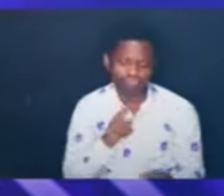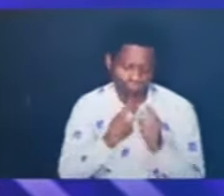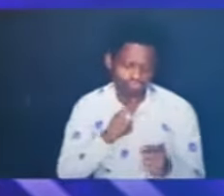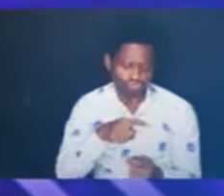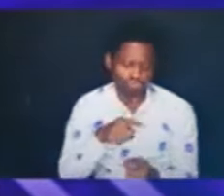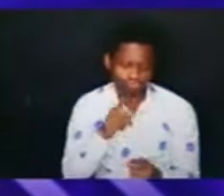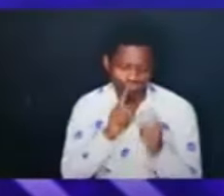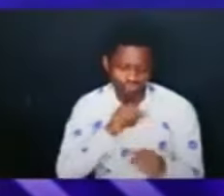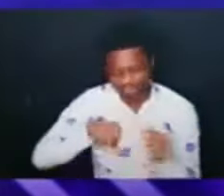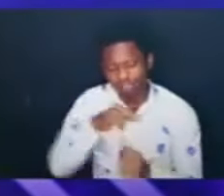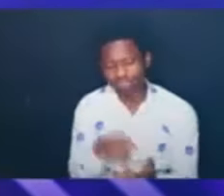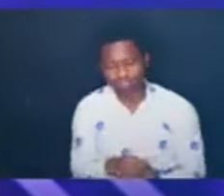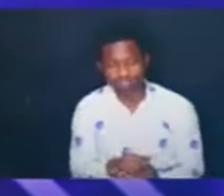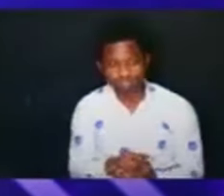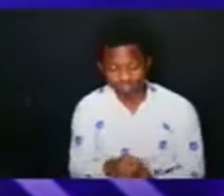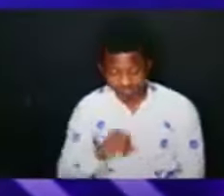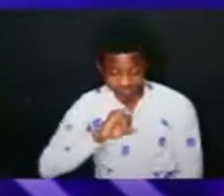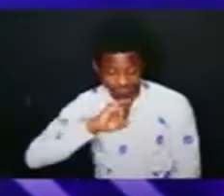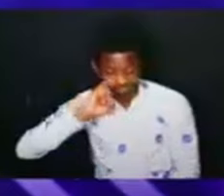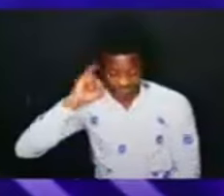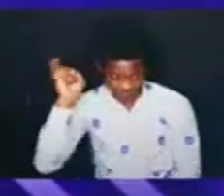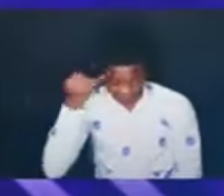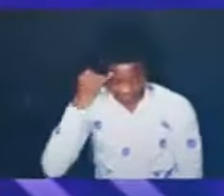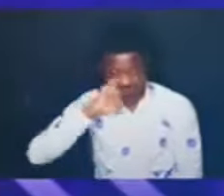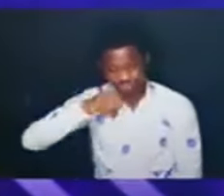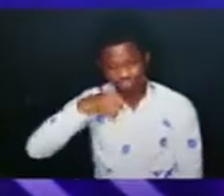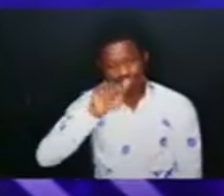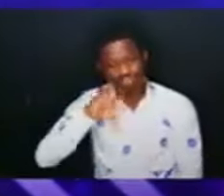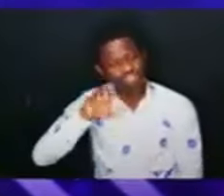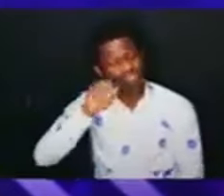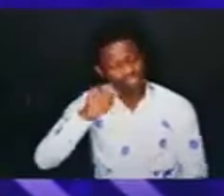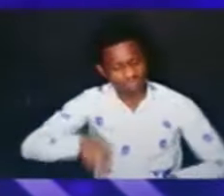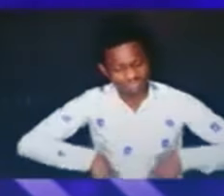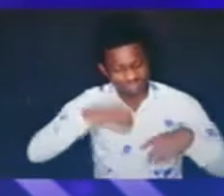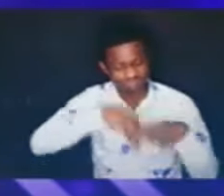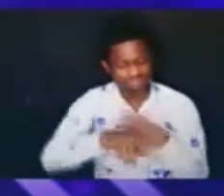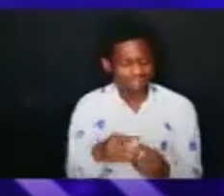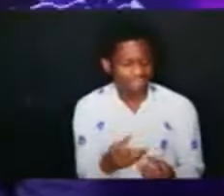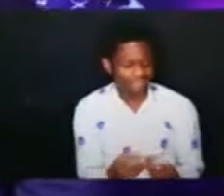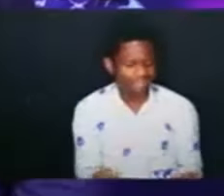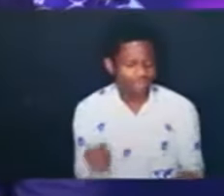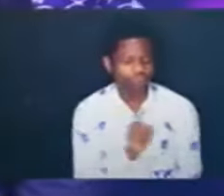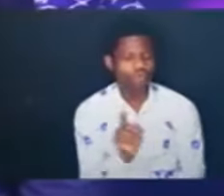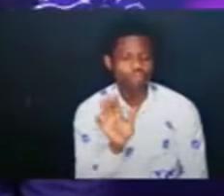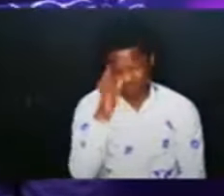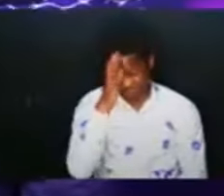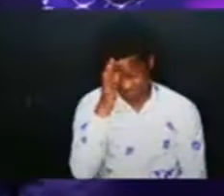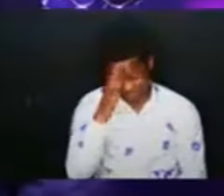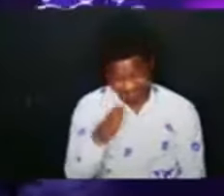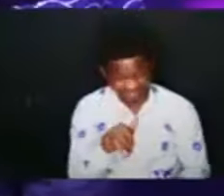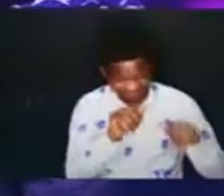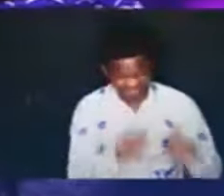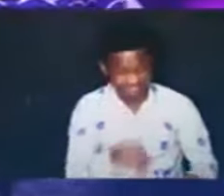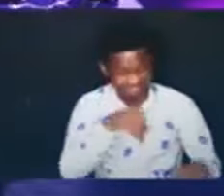ho asem. Jacob lived in the land where his father had stayed, the land of Canaan. Jacob tena asase a